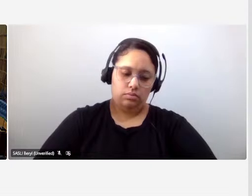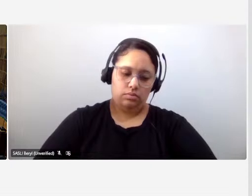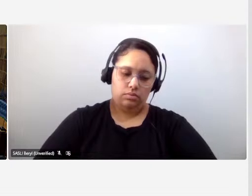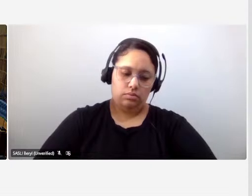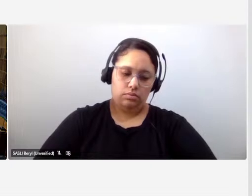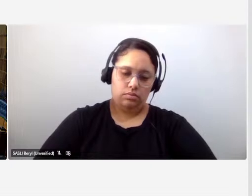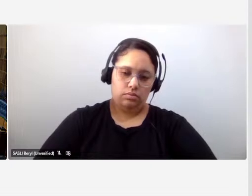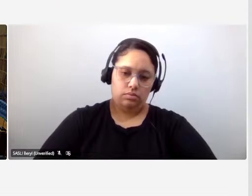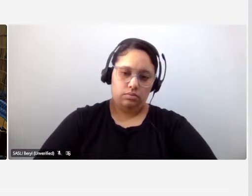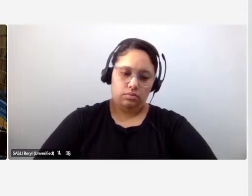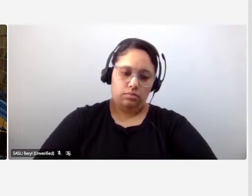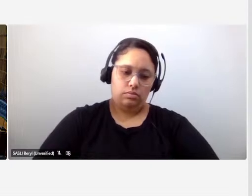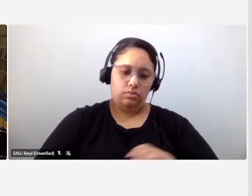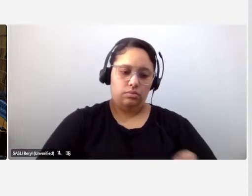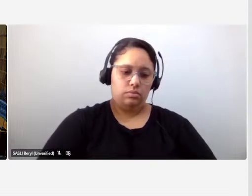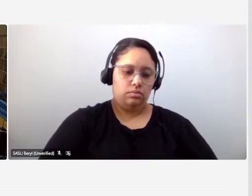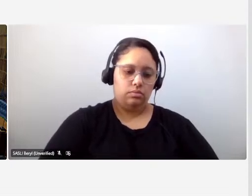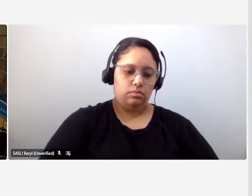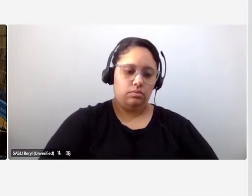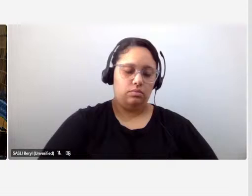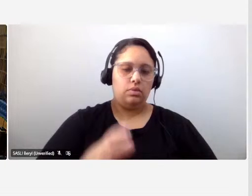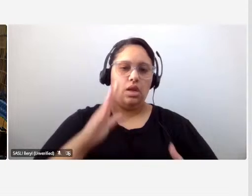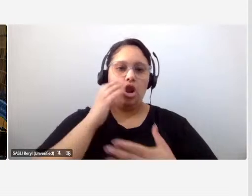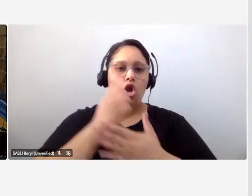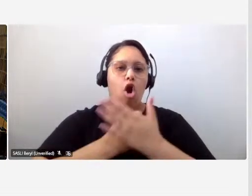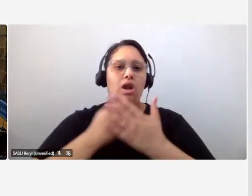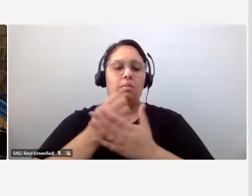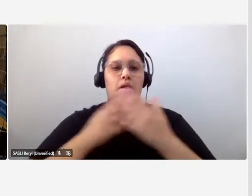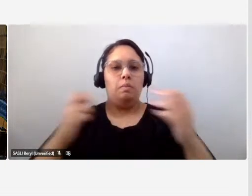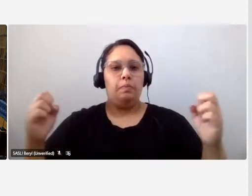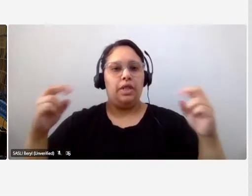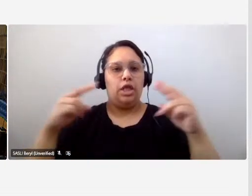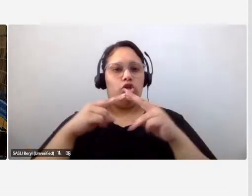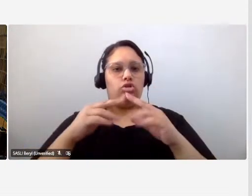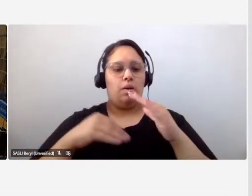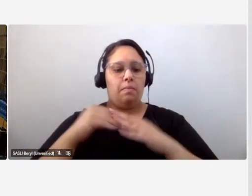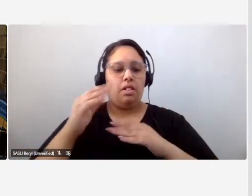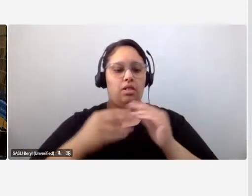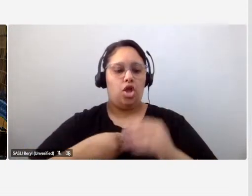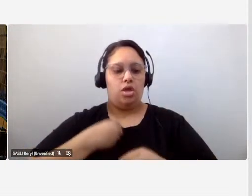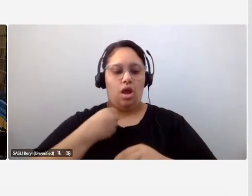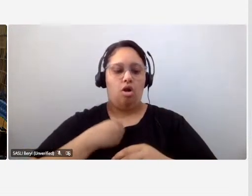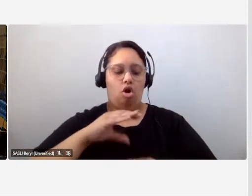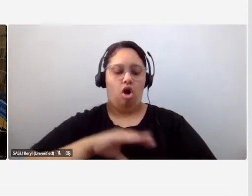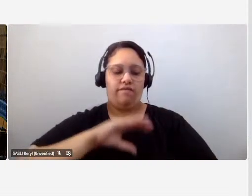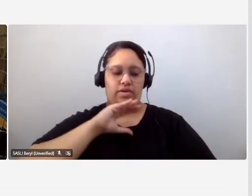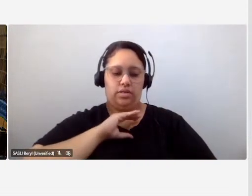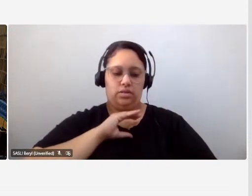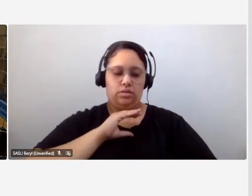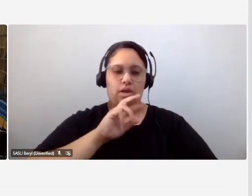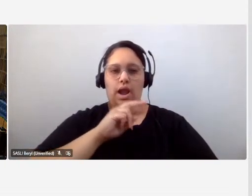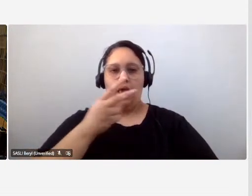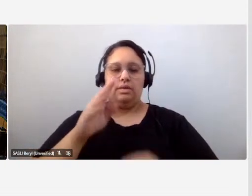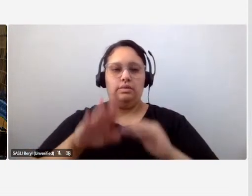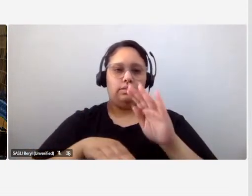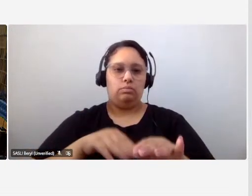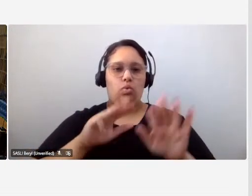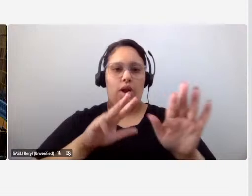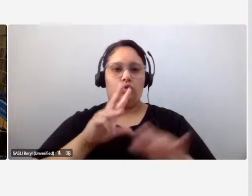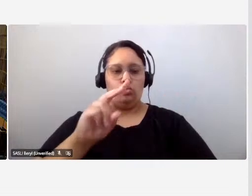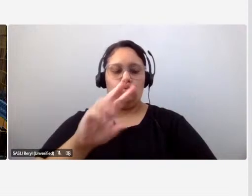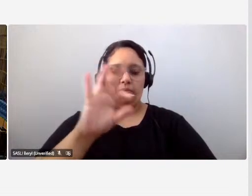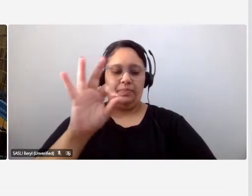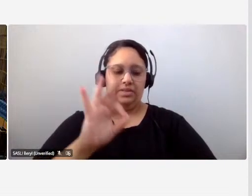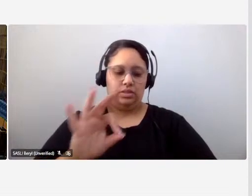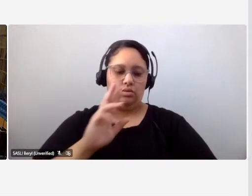to the bridge into the economy and building young people's confidence to take their next step. So 92%